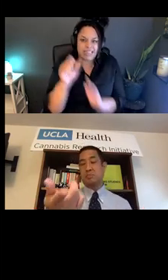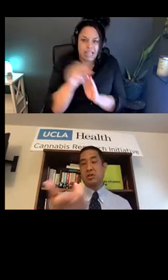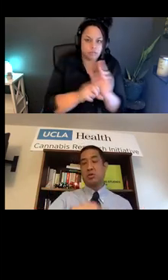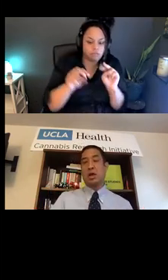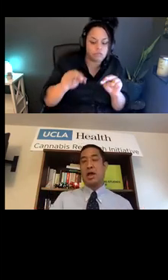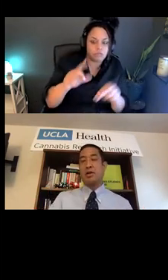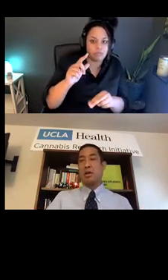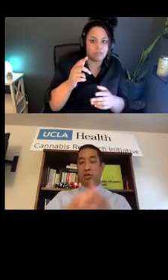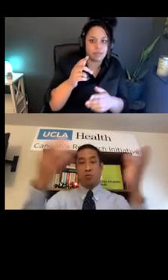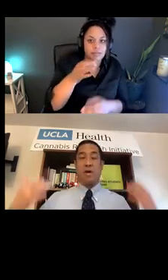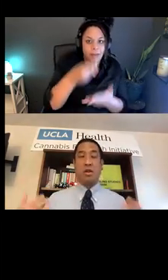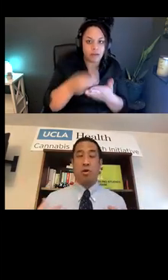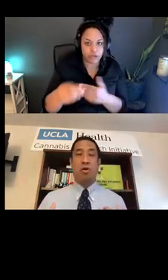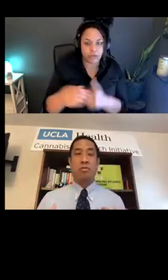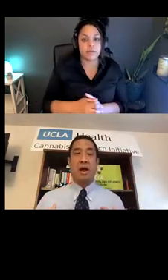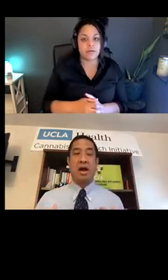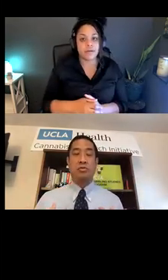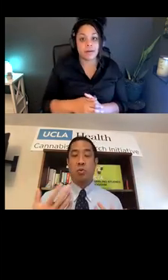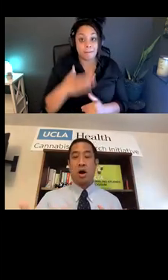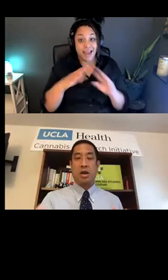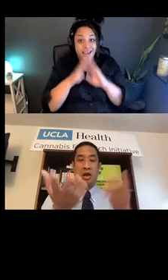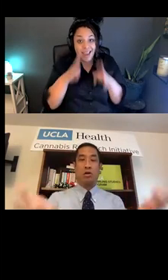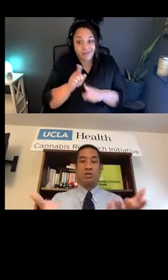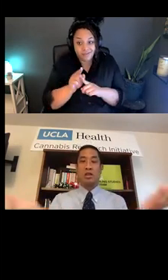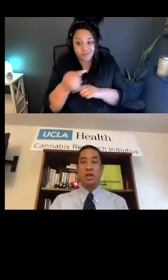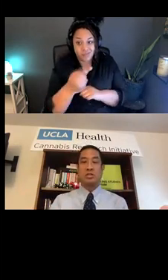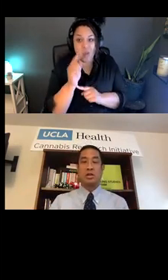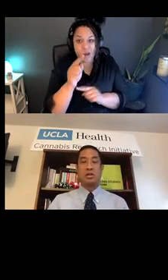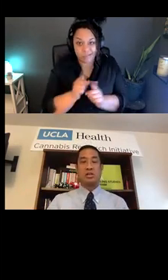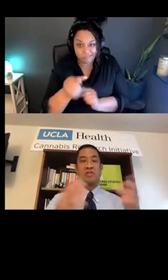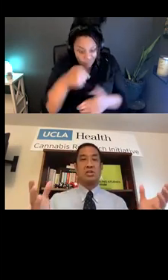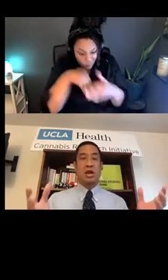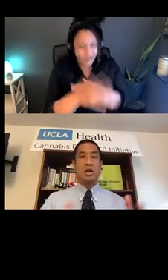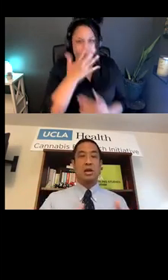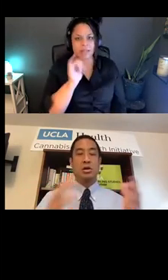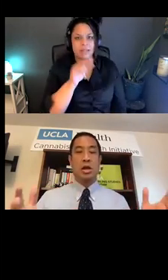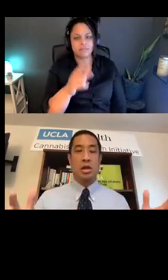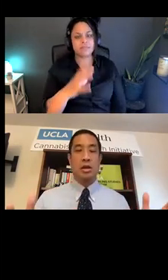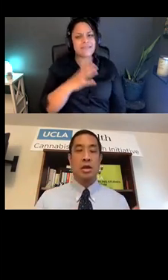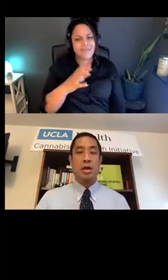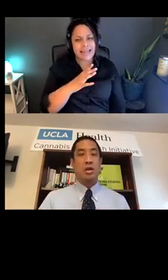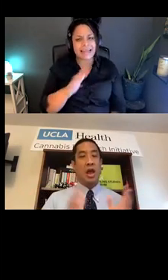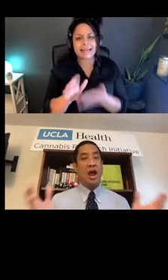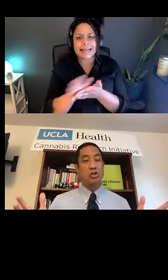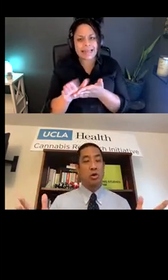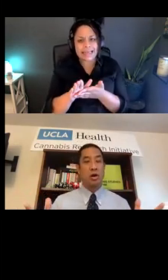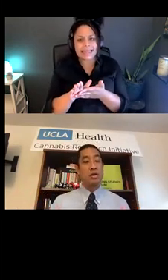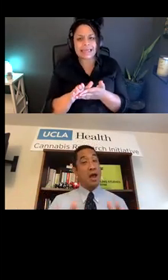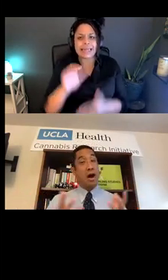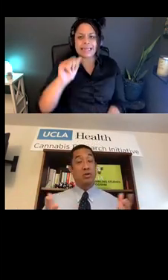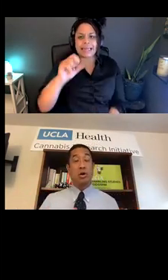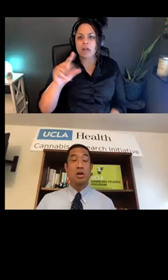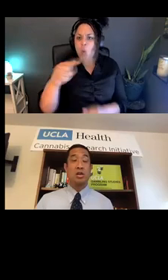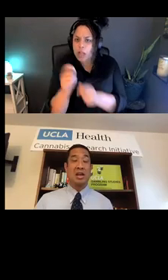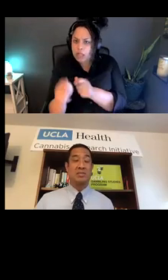the dispensary that is right around the corner from my house, we walk in, it looks like this. Sophisticated, clean, cash only.